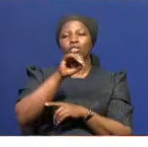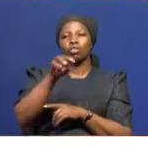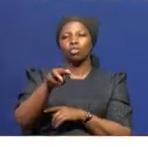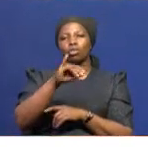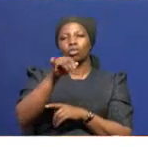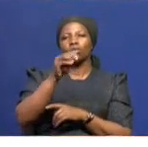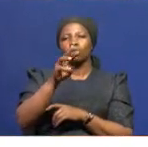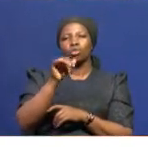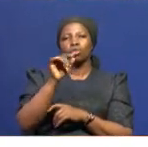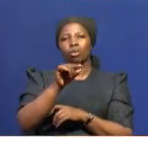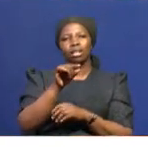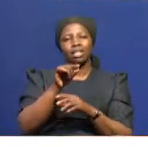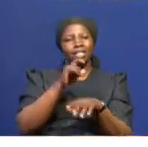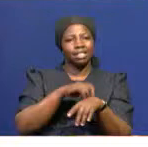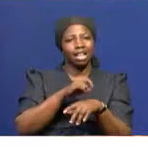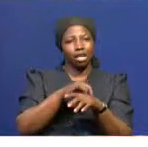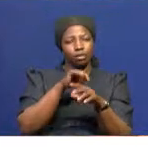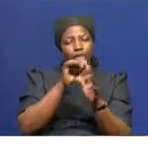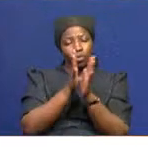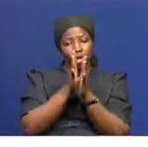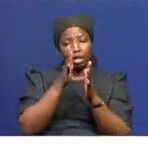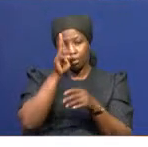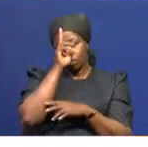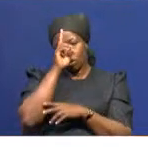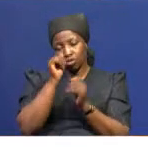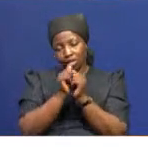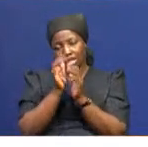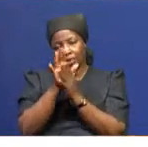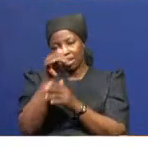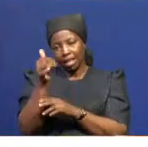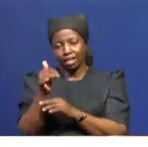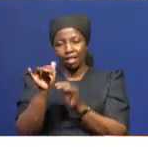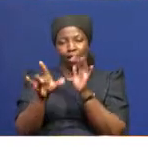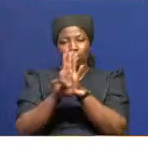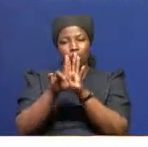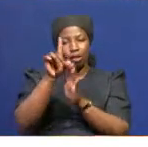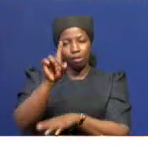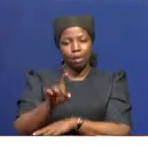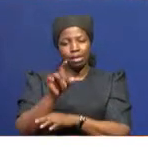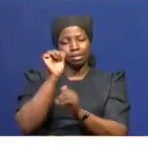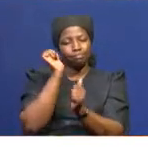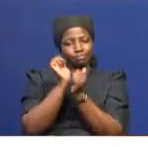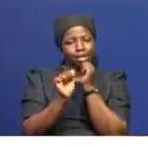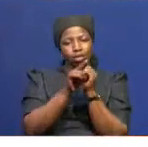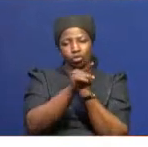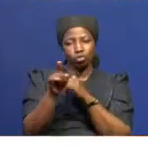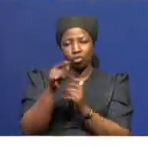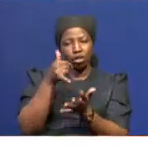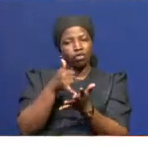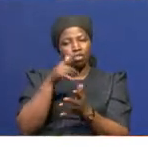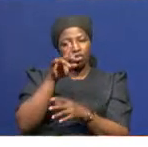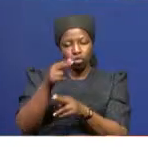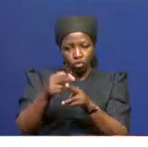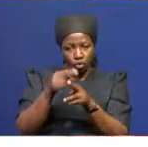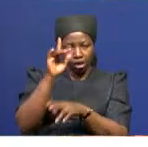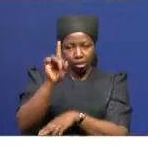of police, among others, must be punished by law, and those involved will soon be held accountable.